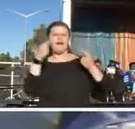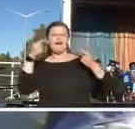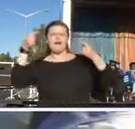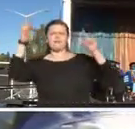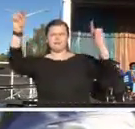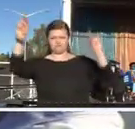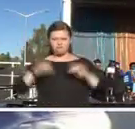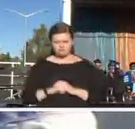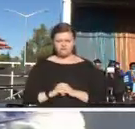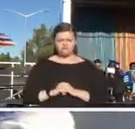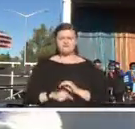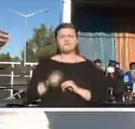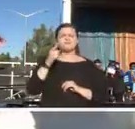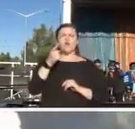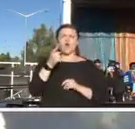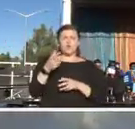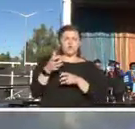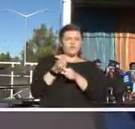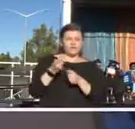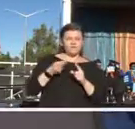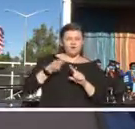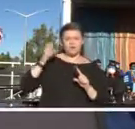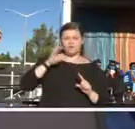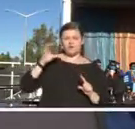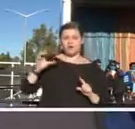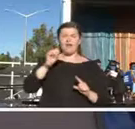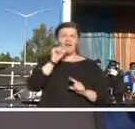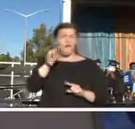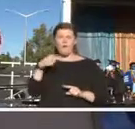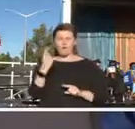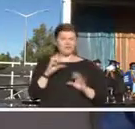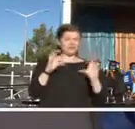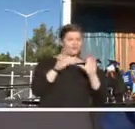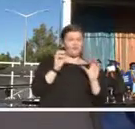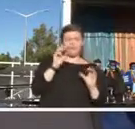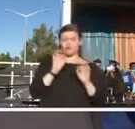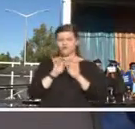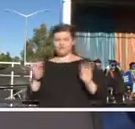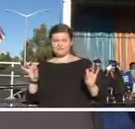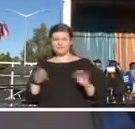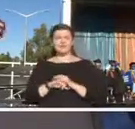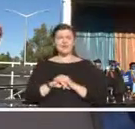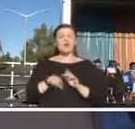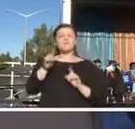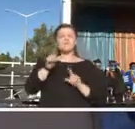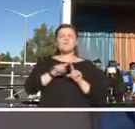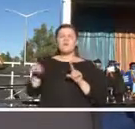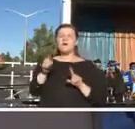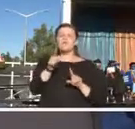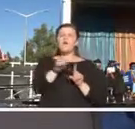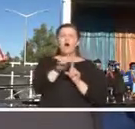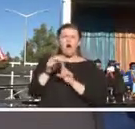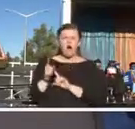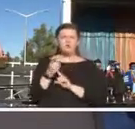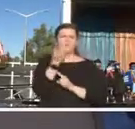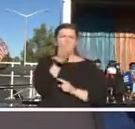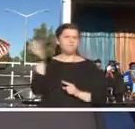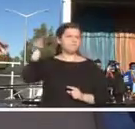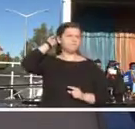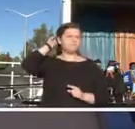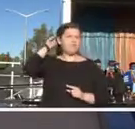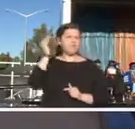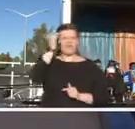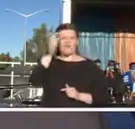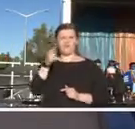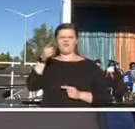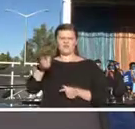You take from Clark College not only a certificate and degree, but the knowledge that you did it. You set a